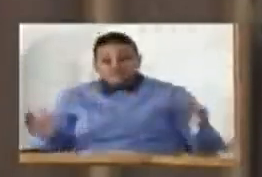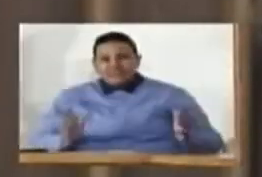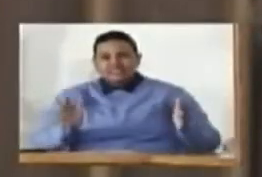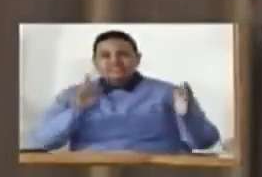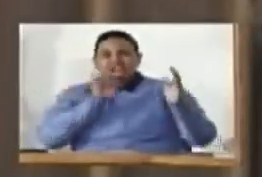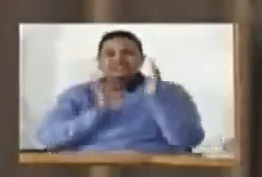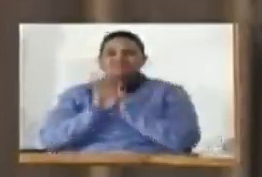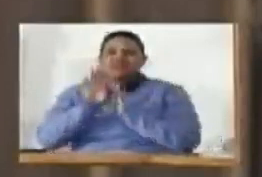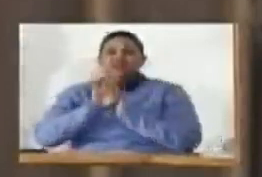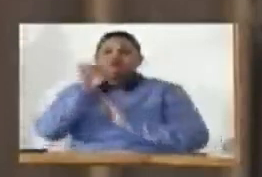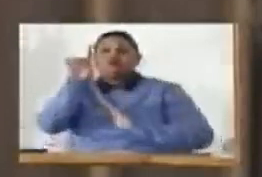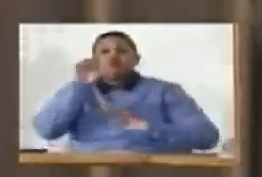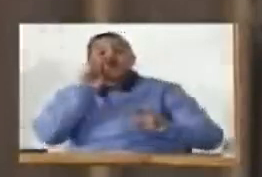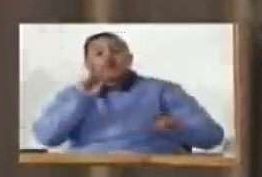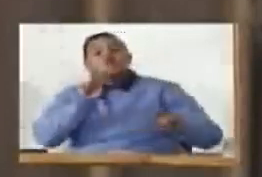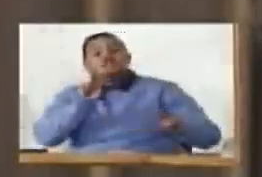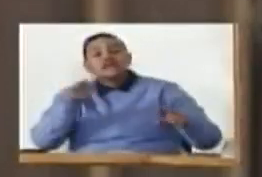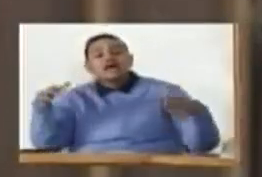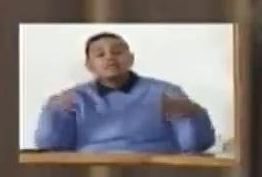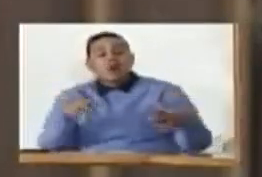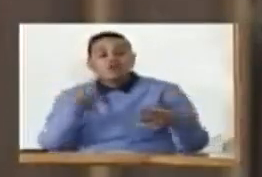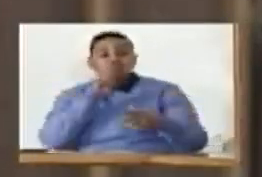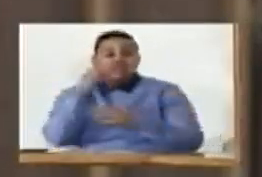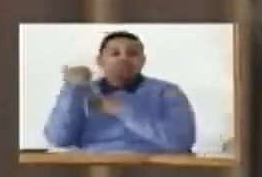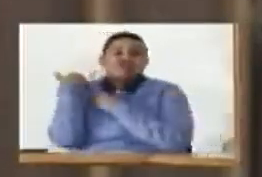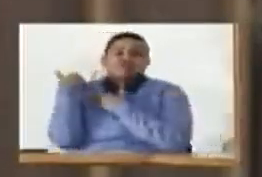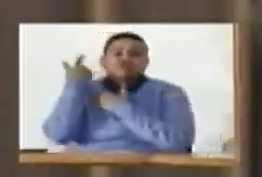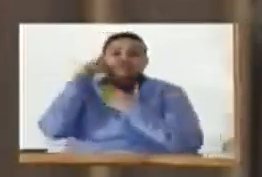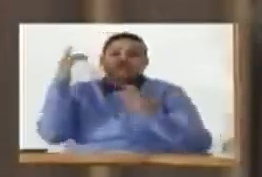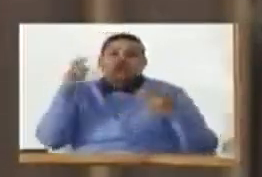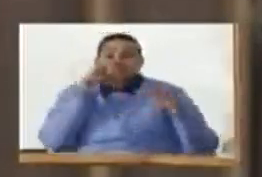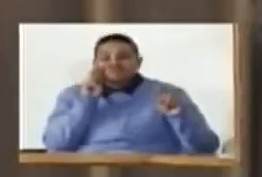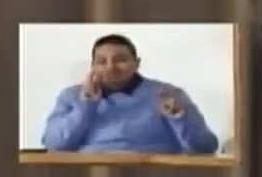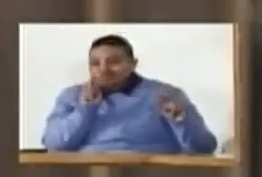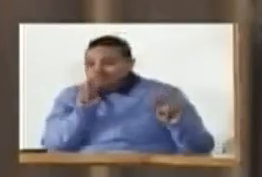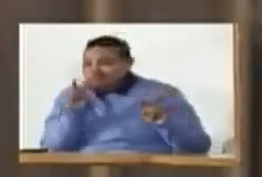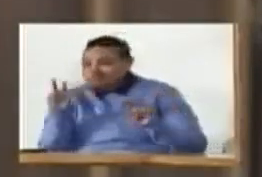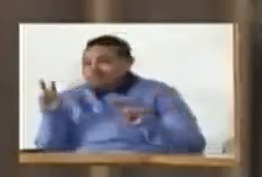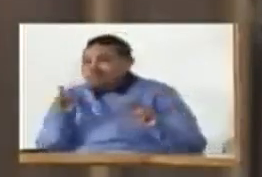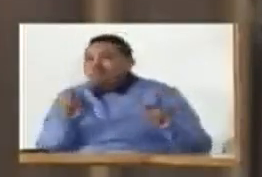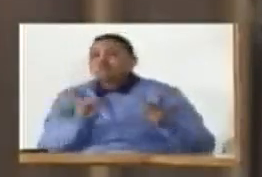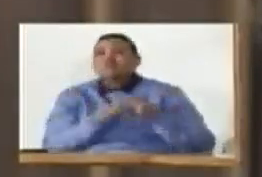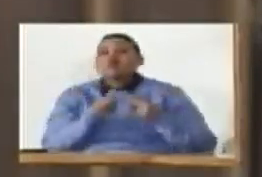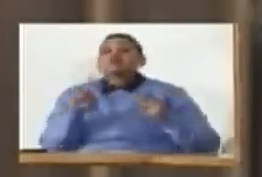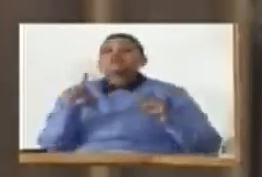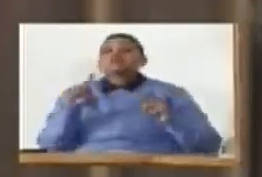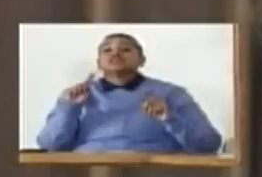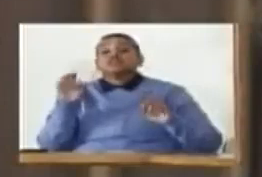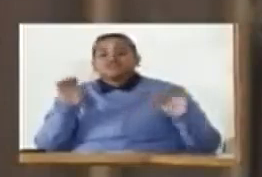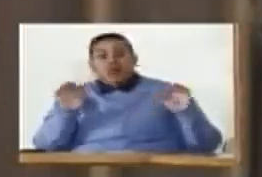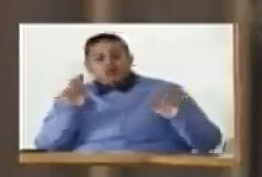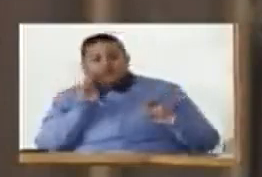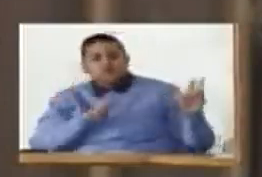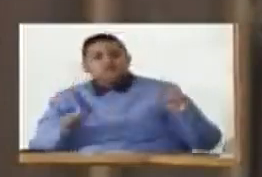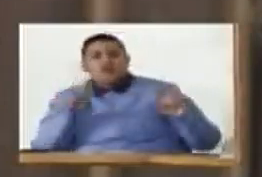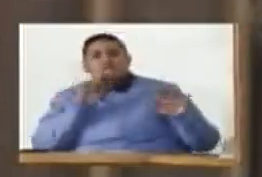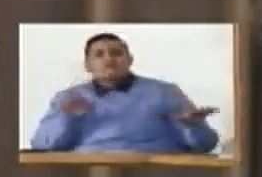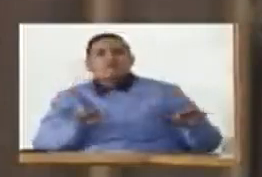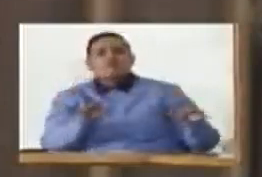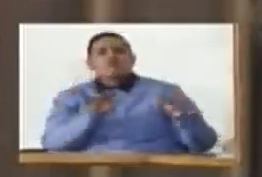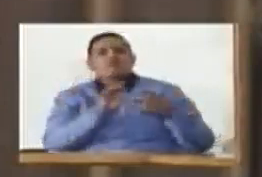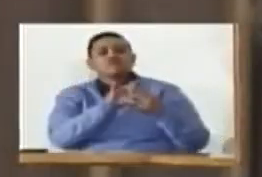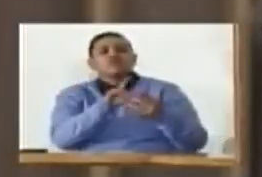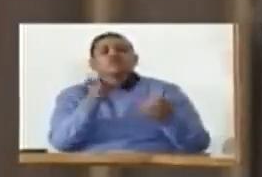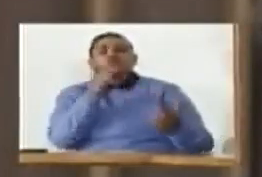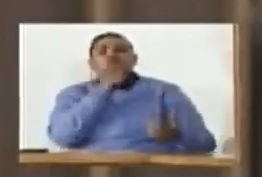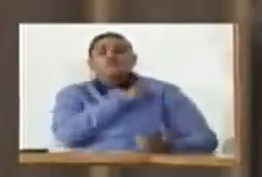development of one oversight body responsible for the monitoring and evaluation of the performance of the police.